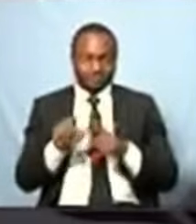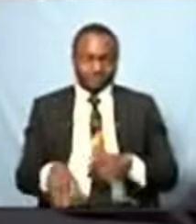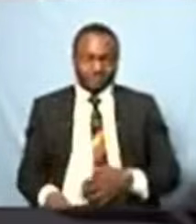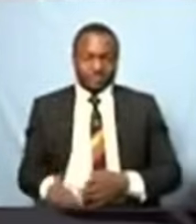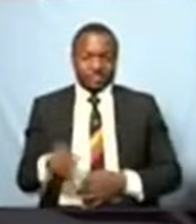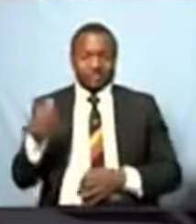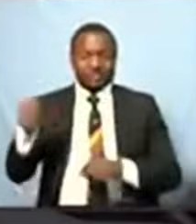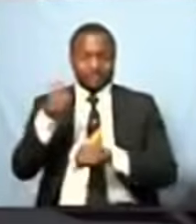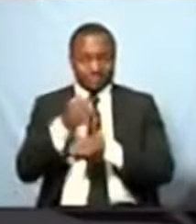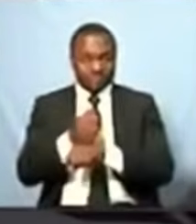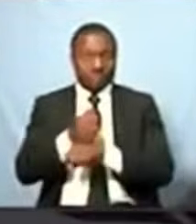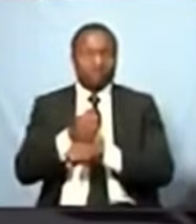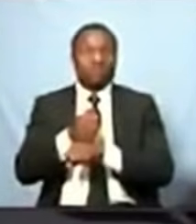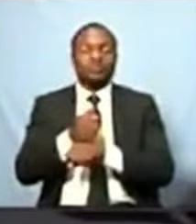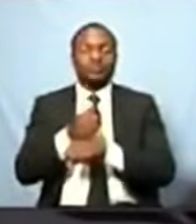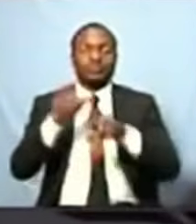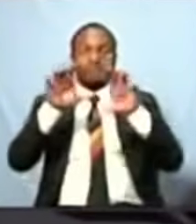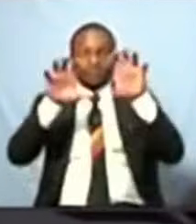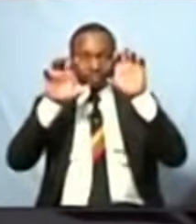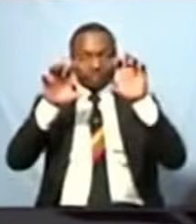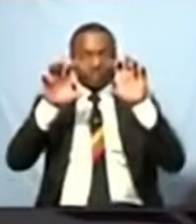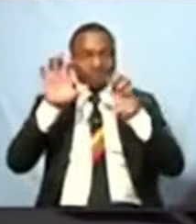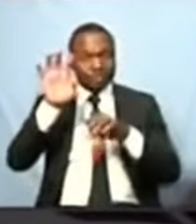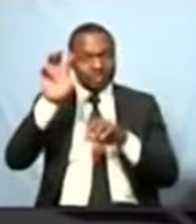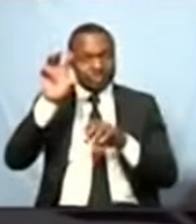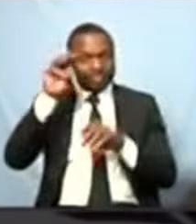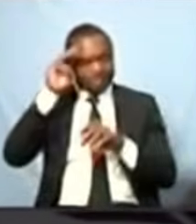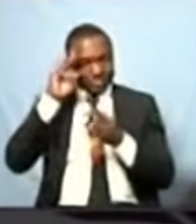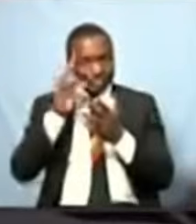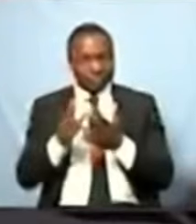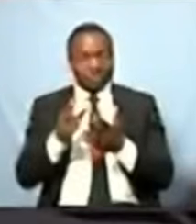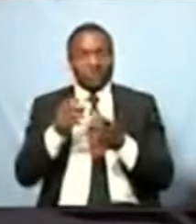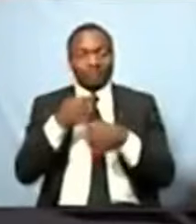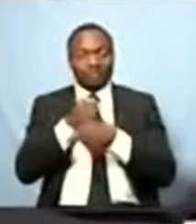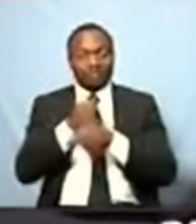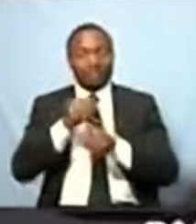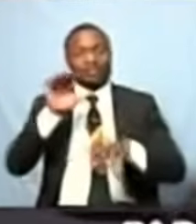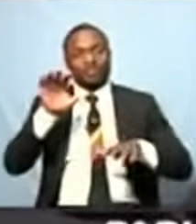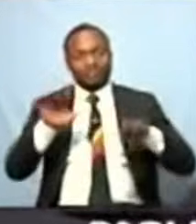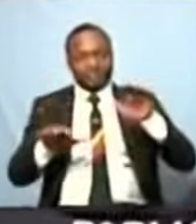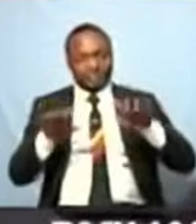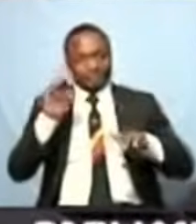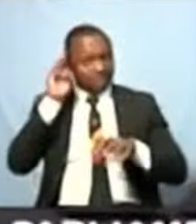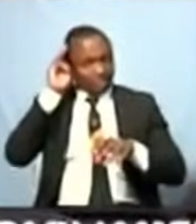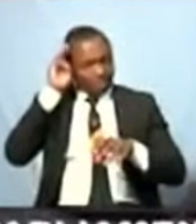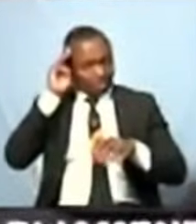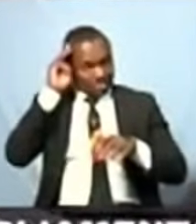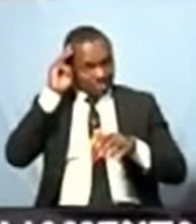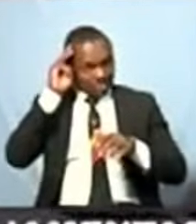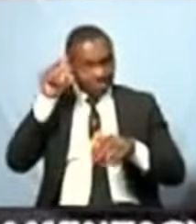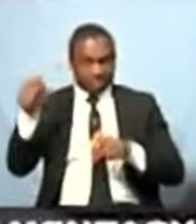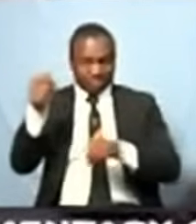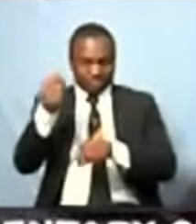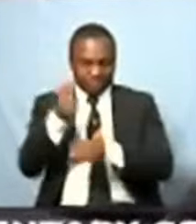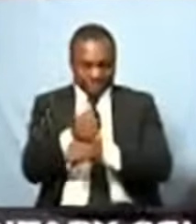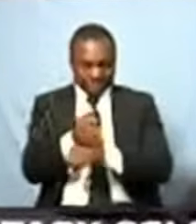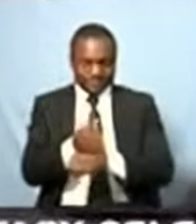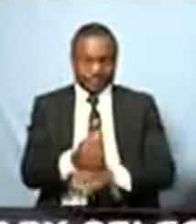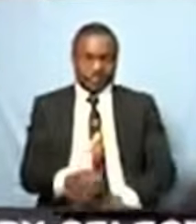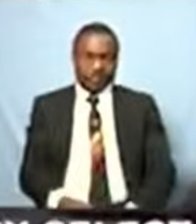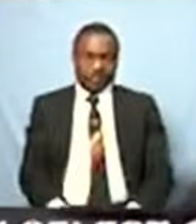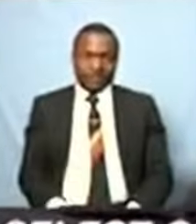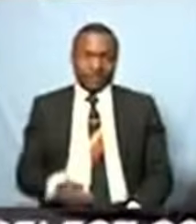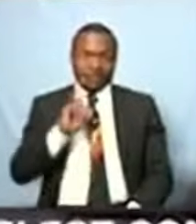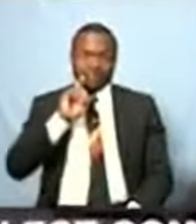The appointment of cabinet and provincial ministers may promote regional balancing of ministerial appointments.